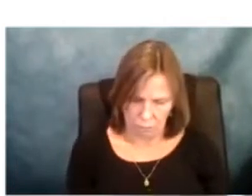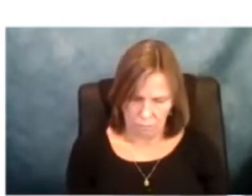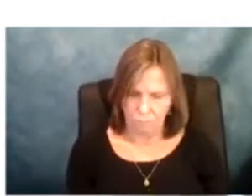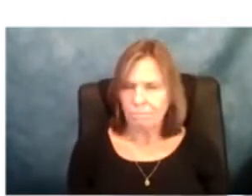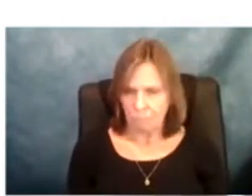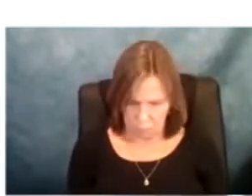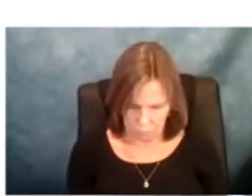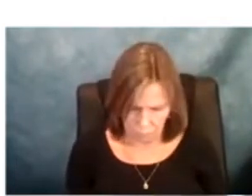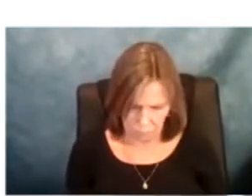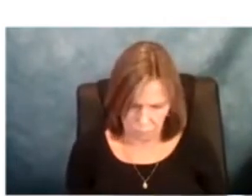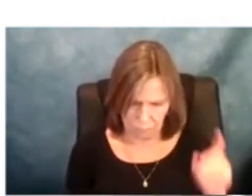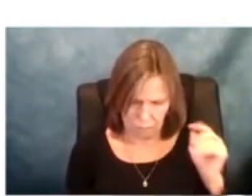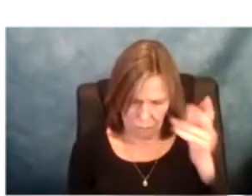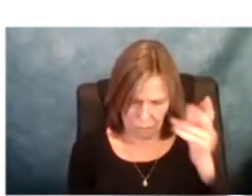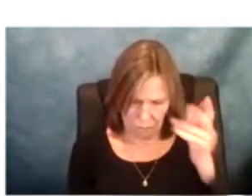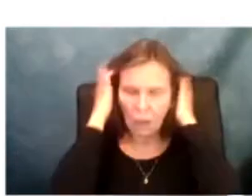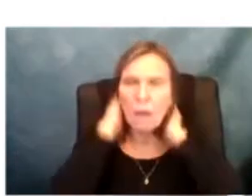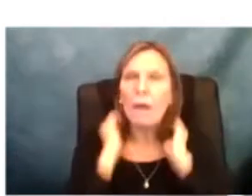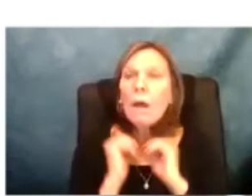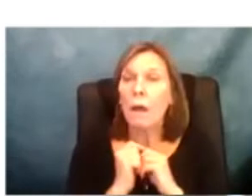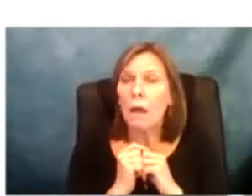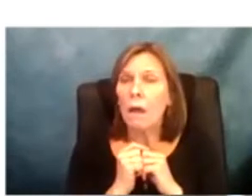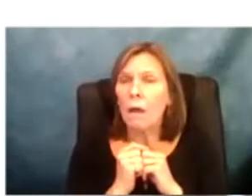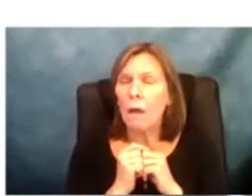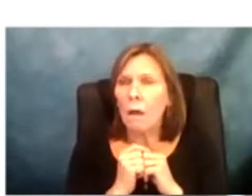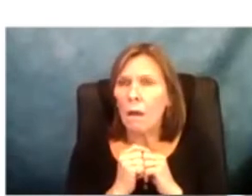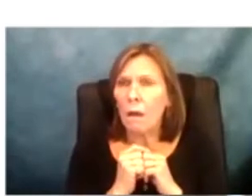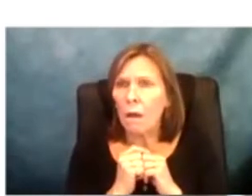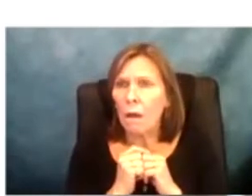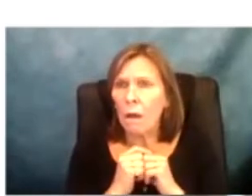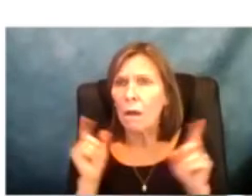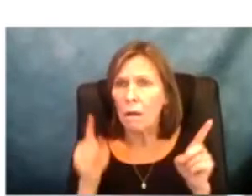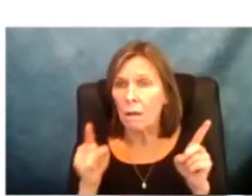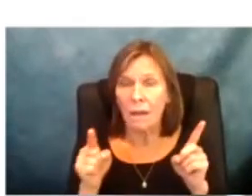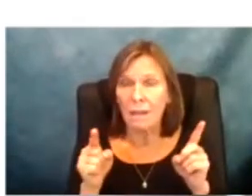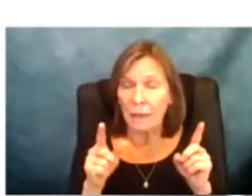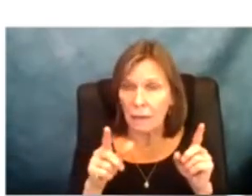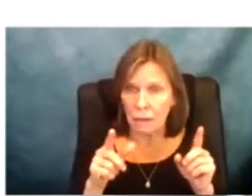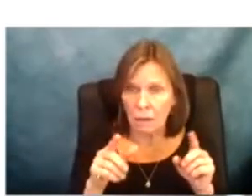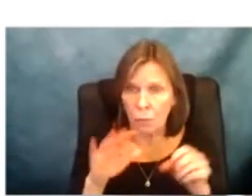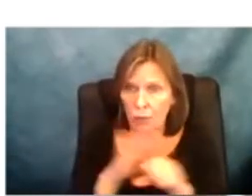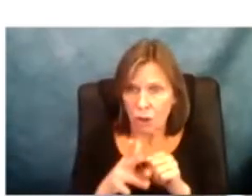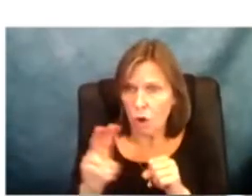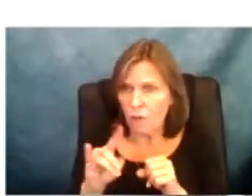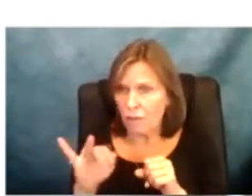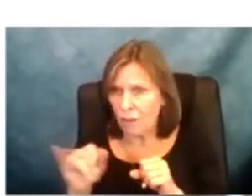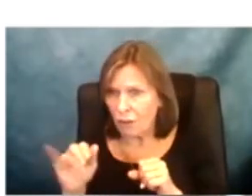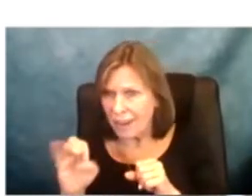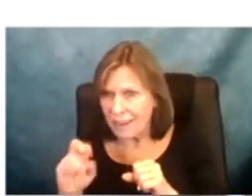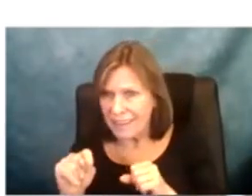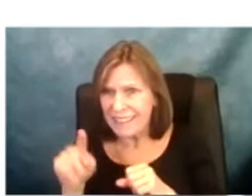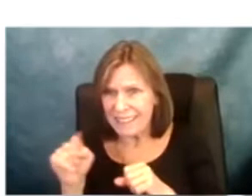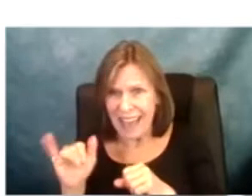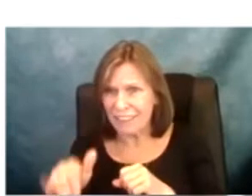So yeah, here we have a question. Is it true there's no way to tell what variant who come down with COVID actually have? Is it actually just what most popular variant and what is put in